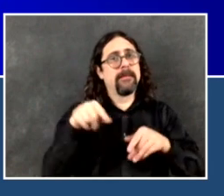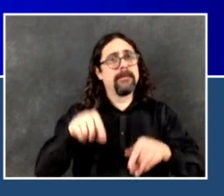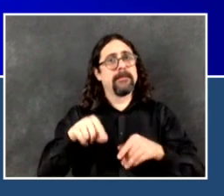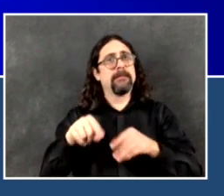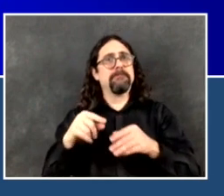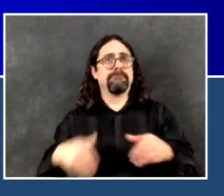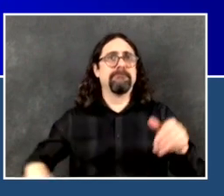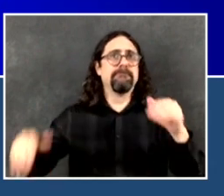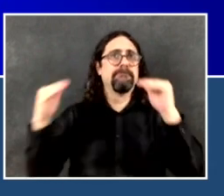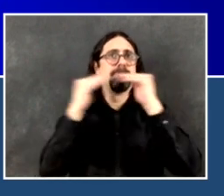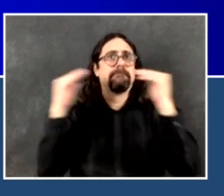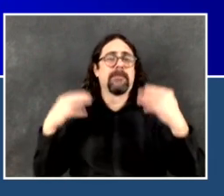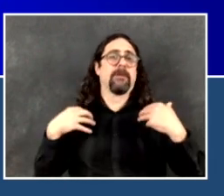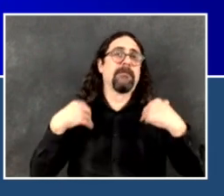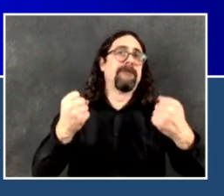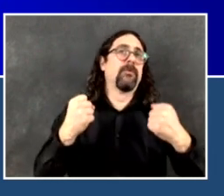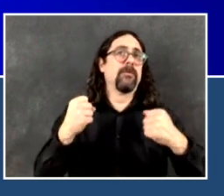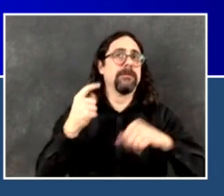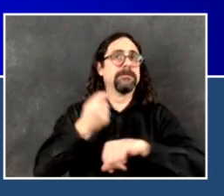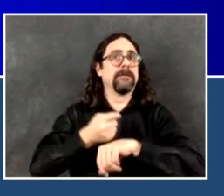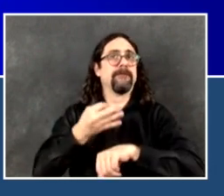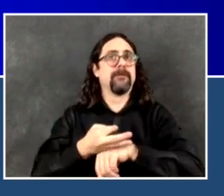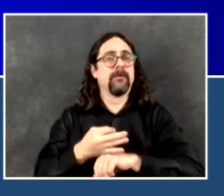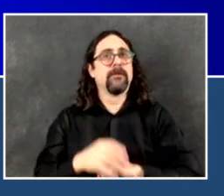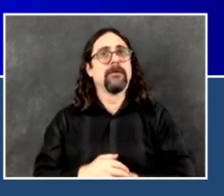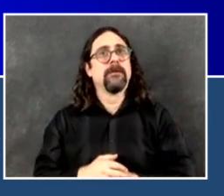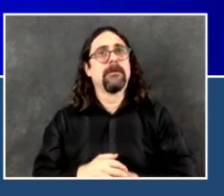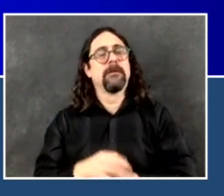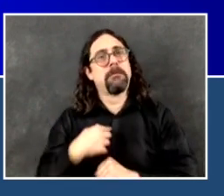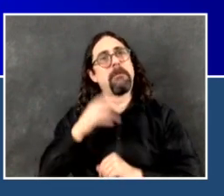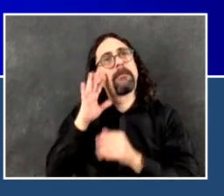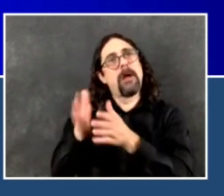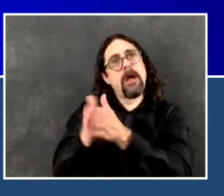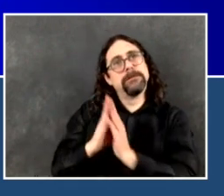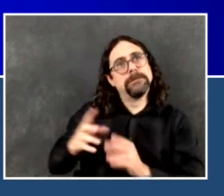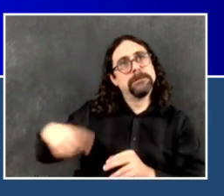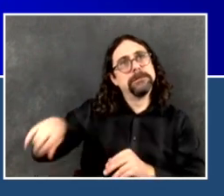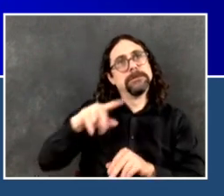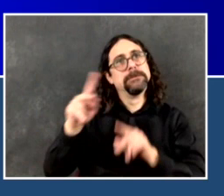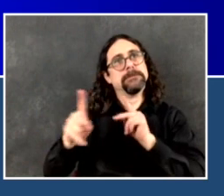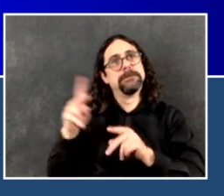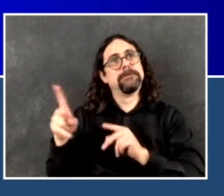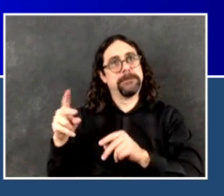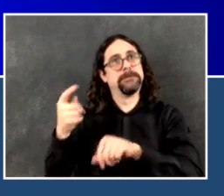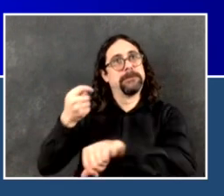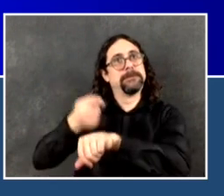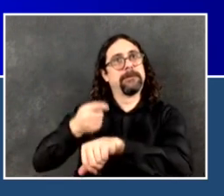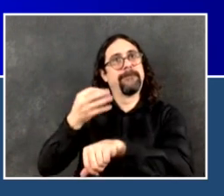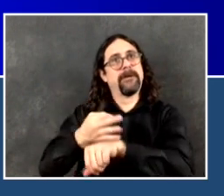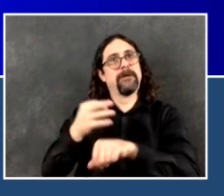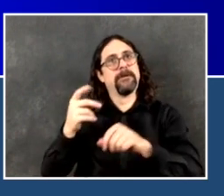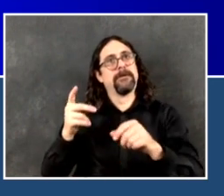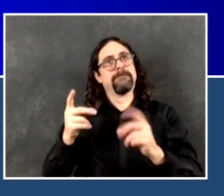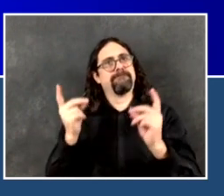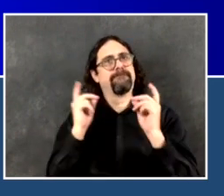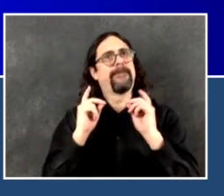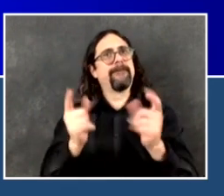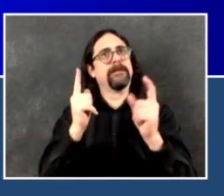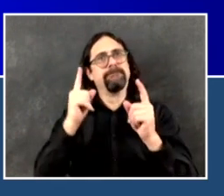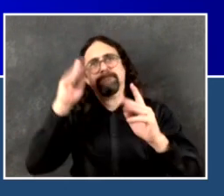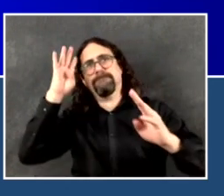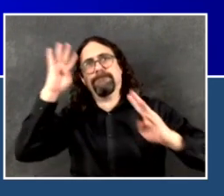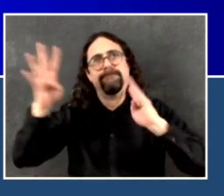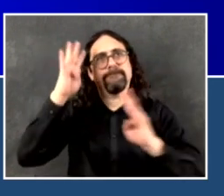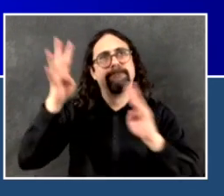they come up with an immediate product to frame our work. Now, it's going to be a preliminary product. They're all very, very talented,